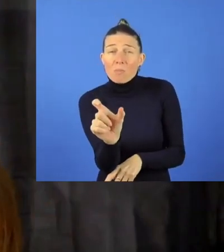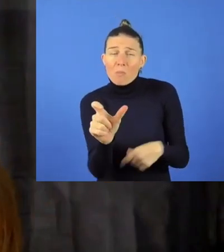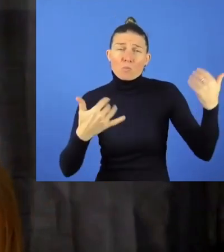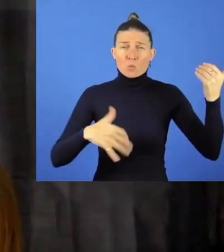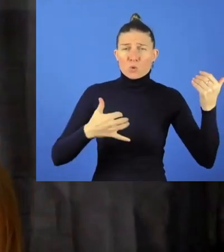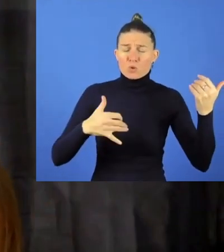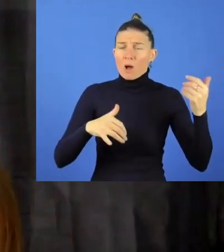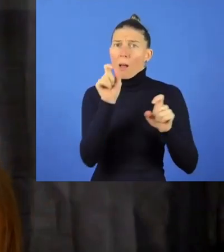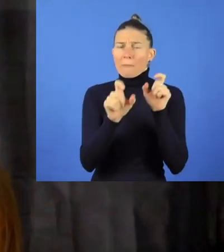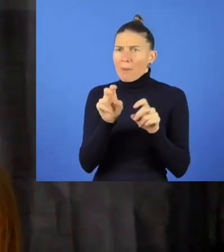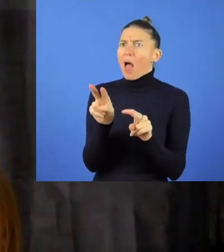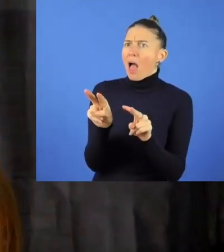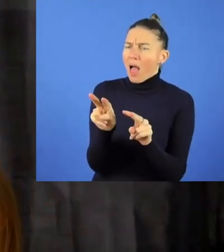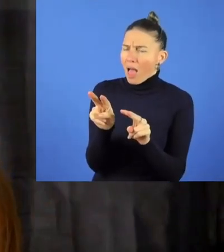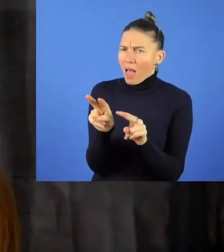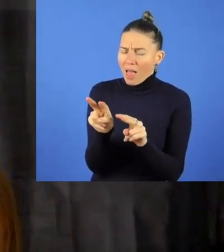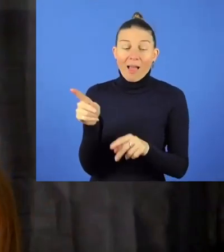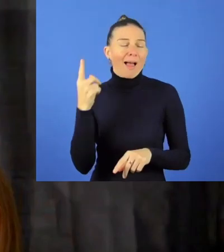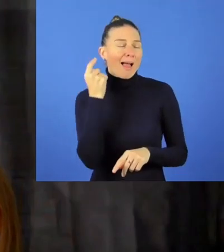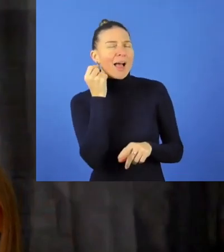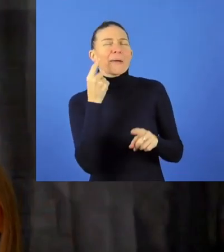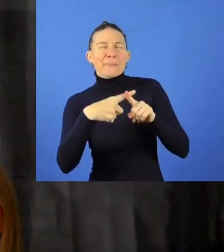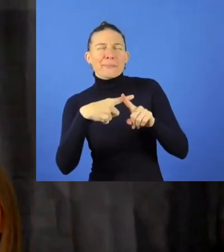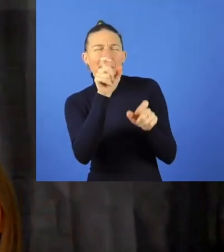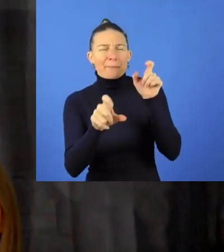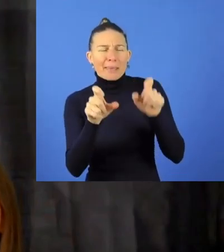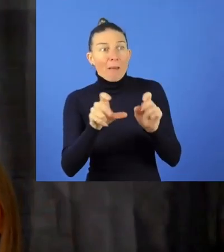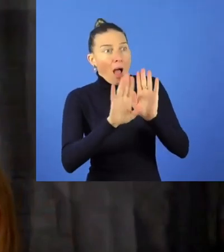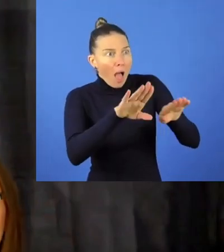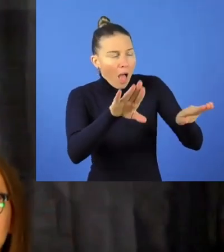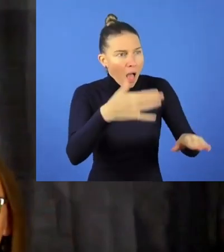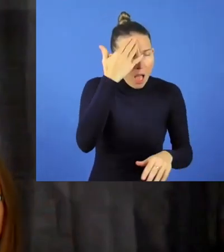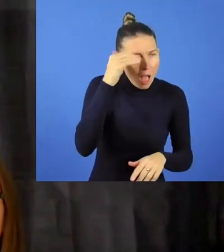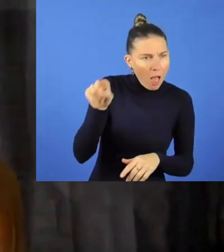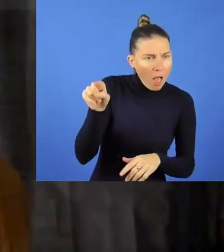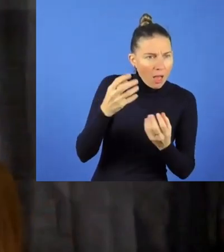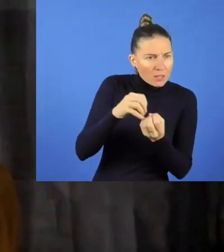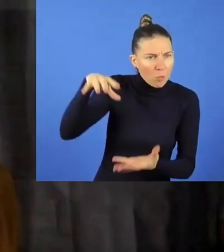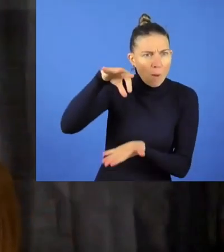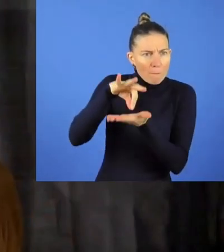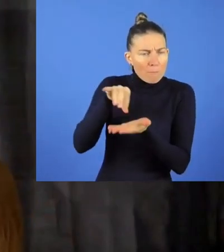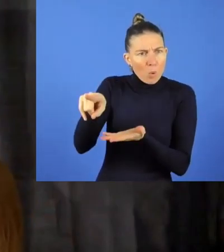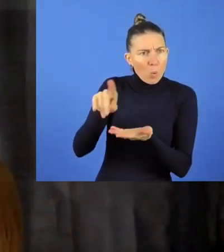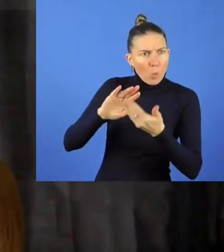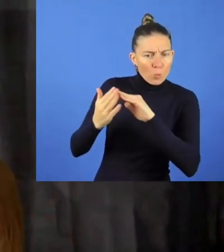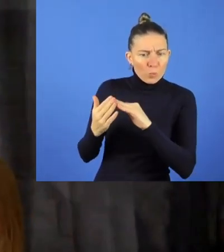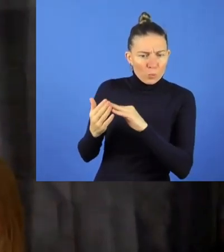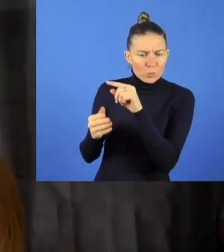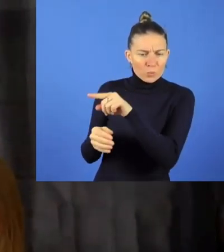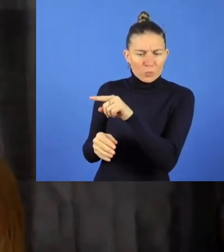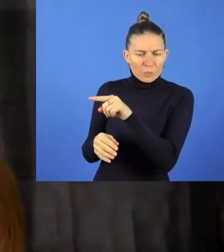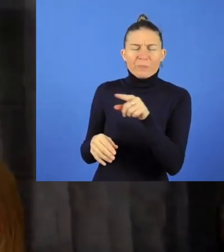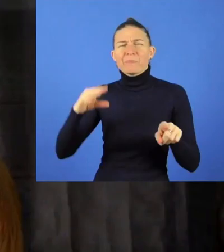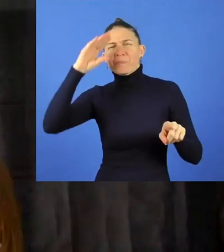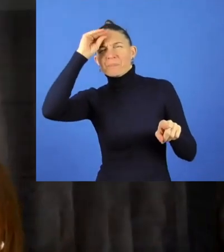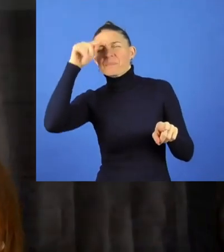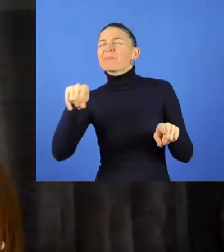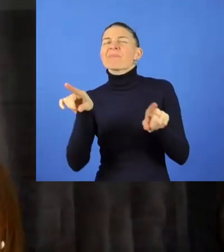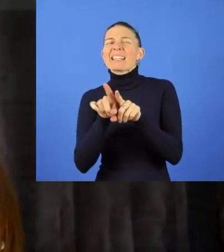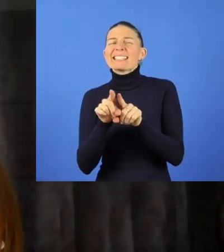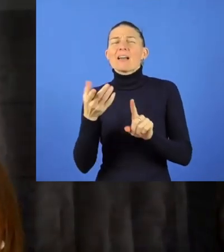who spread the word and have some kind of their own community. Because it is like, if we look back at the video we had